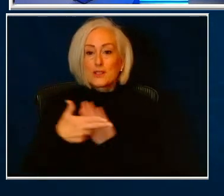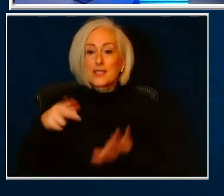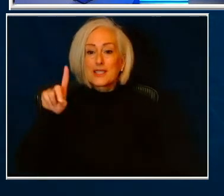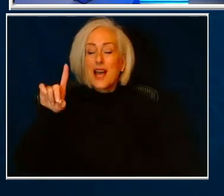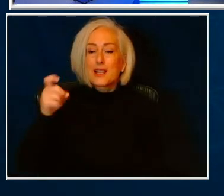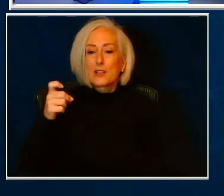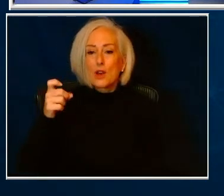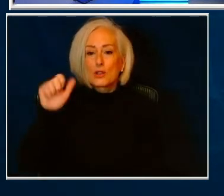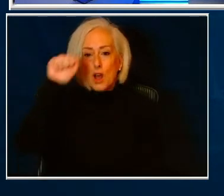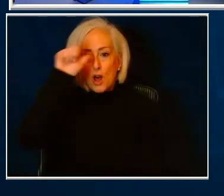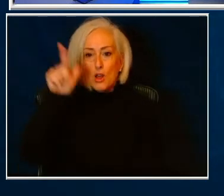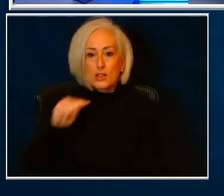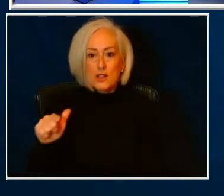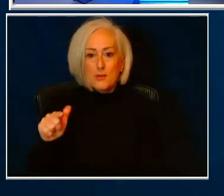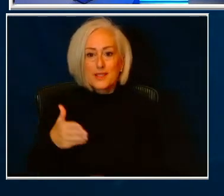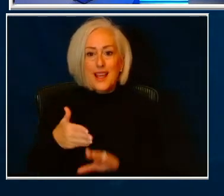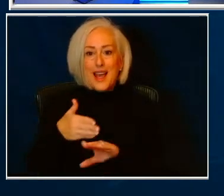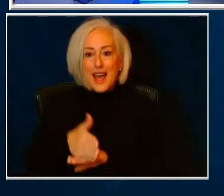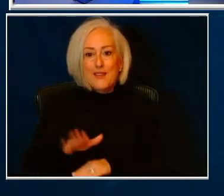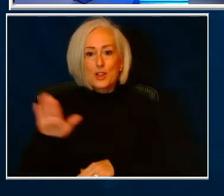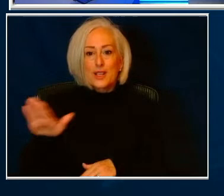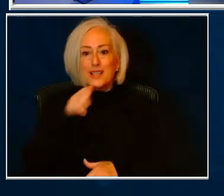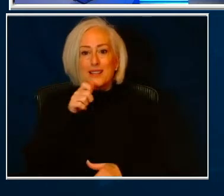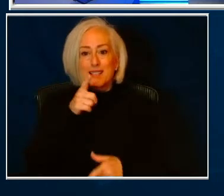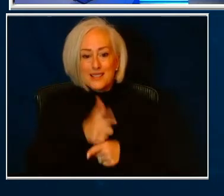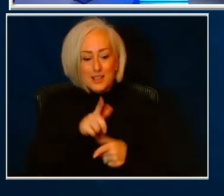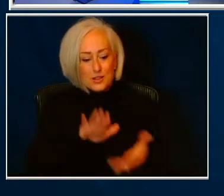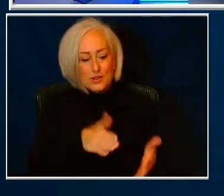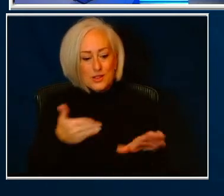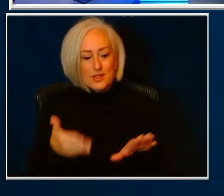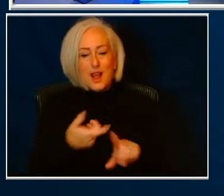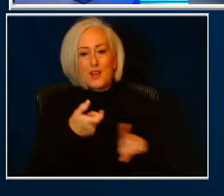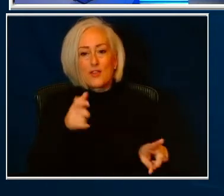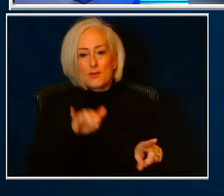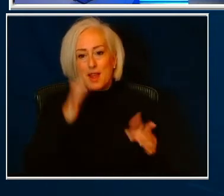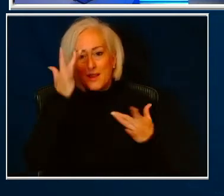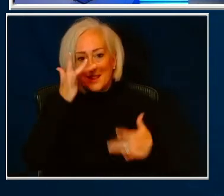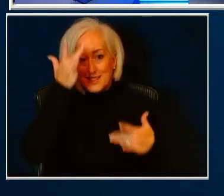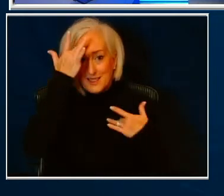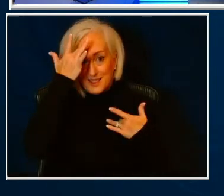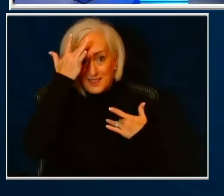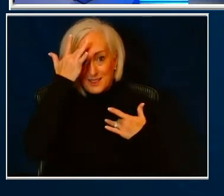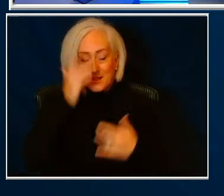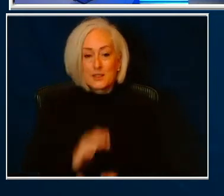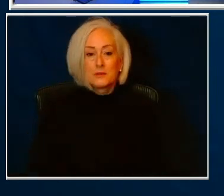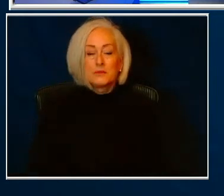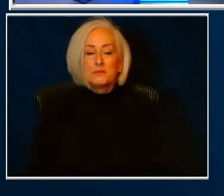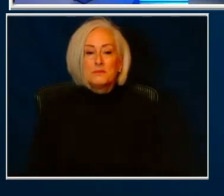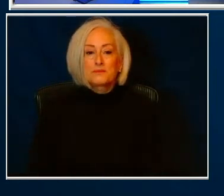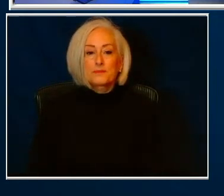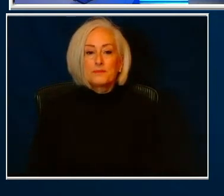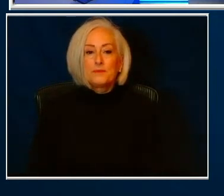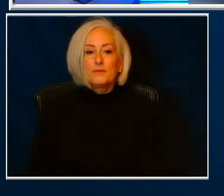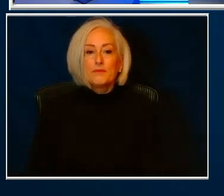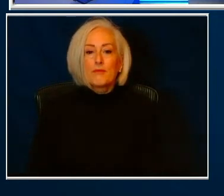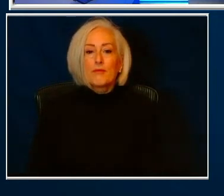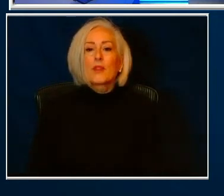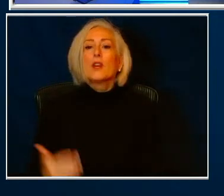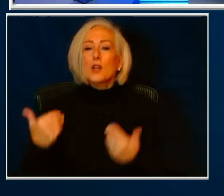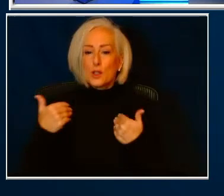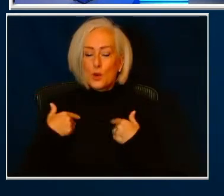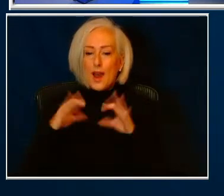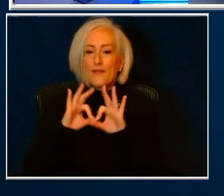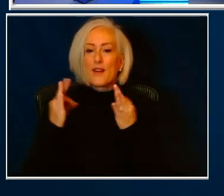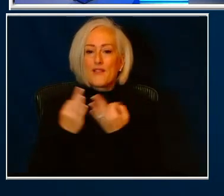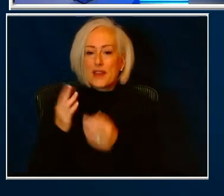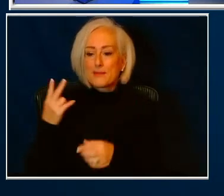day after his sister passed away from the disease. Knowing that there was a family history there, was there always